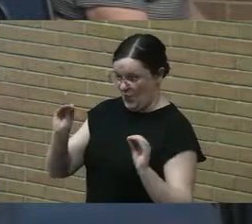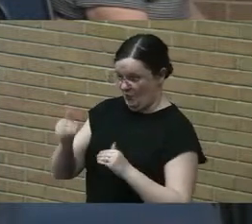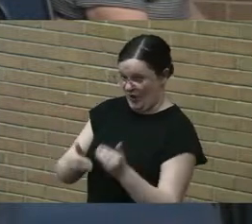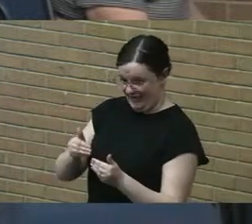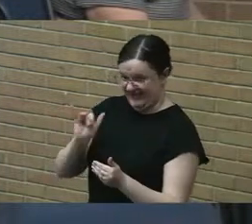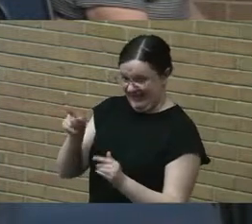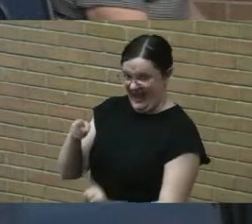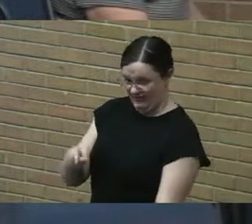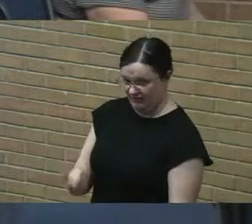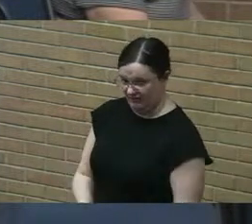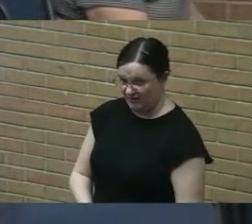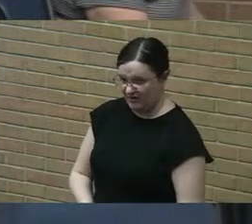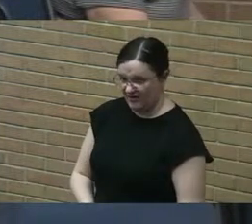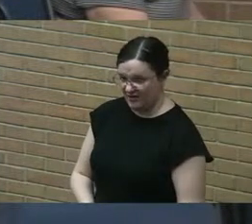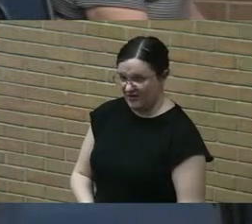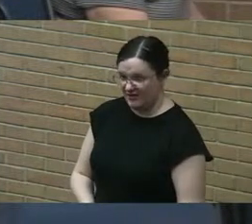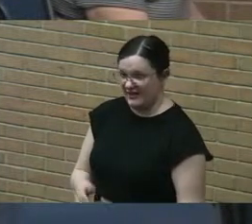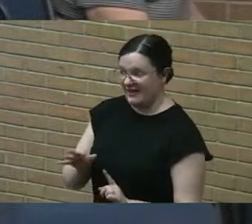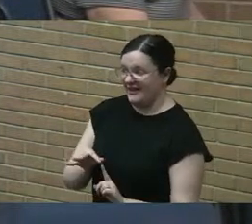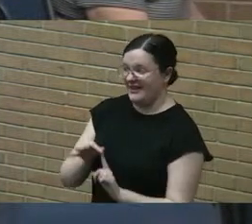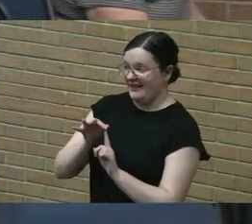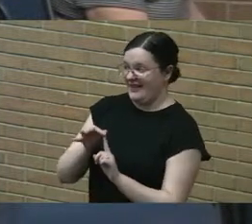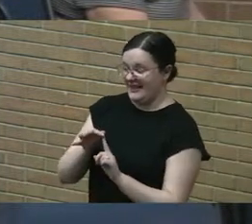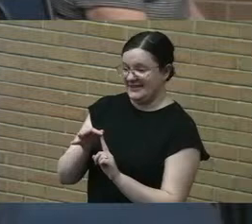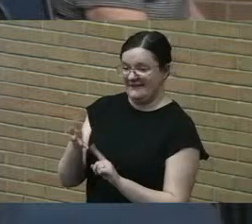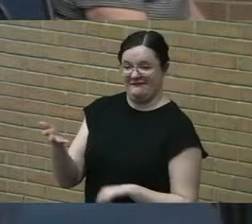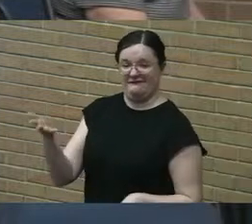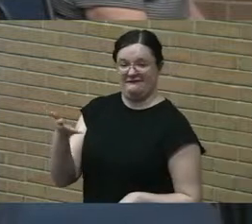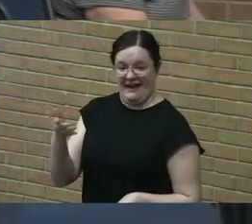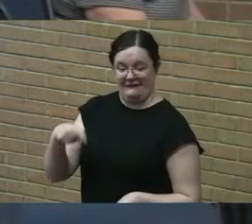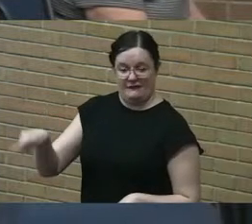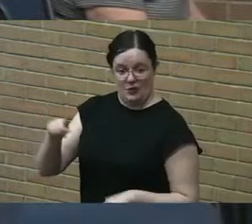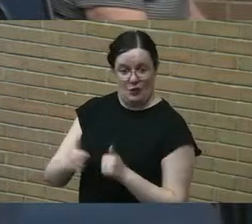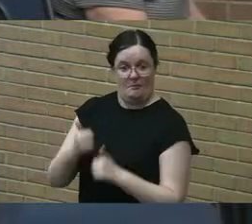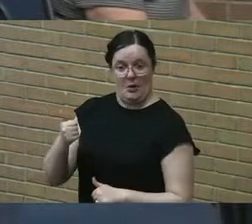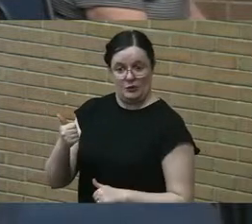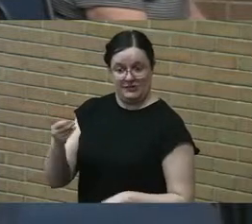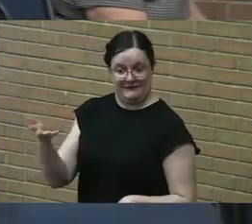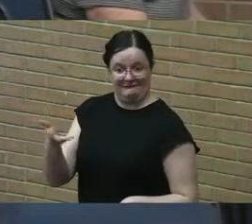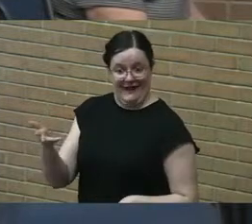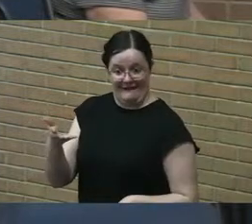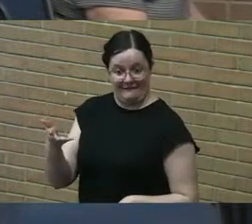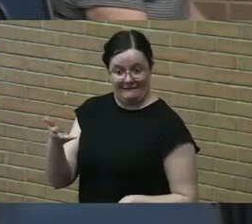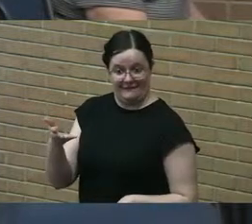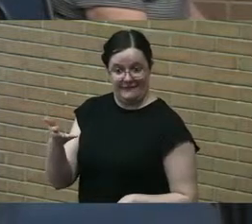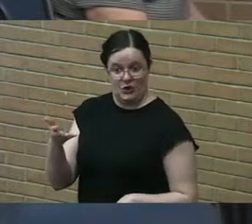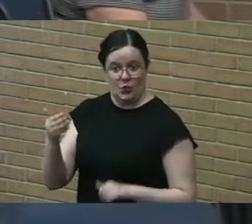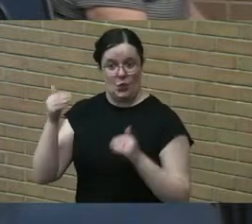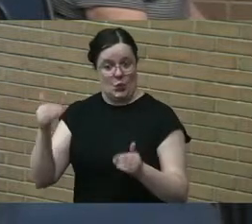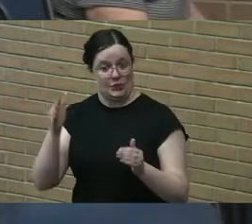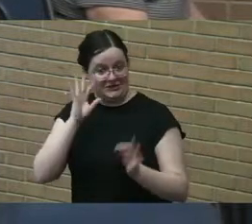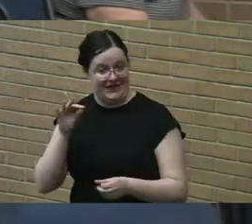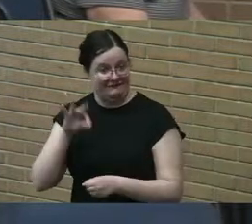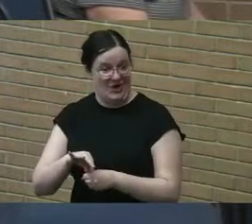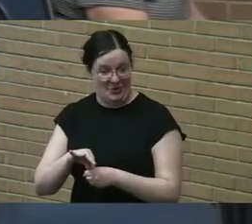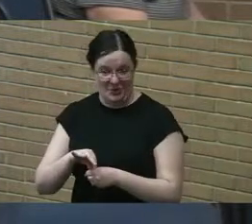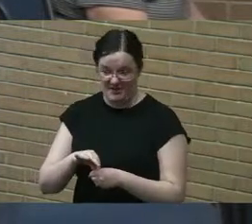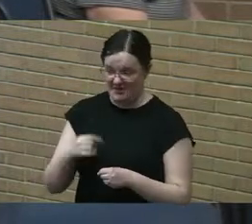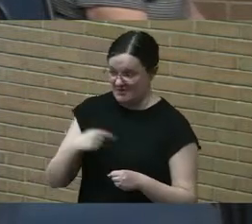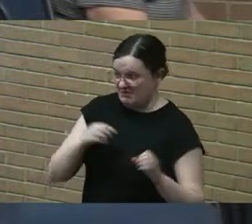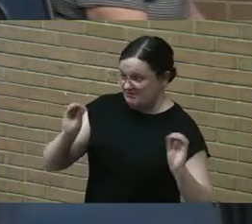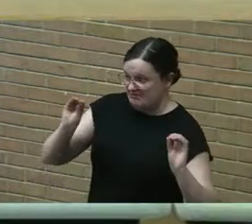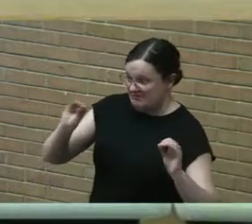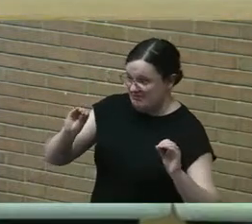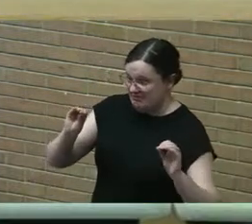you're basically saying? Unless the 5 of you, majority of the 5 of you, nothing can happen? There are